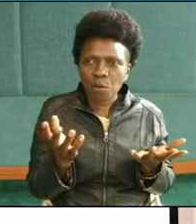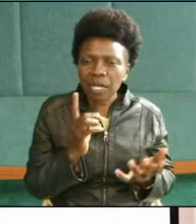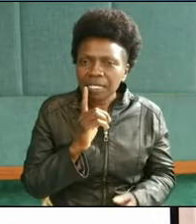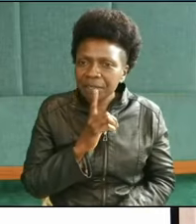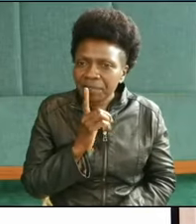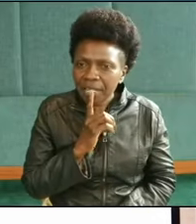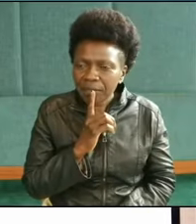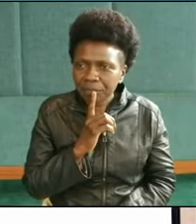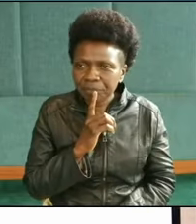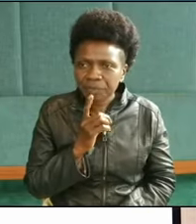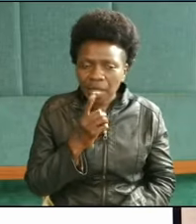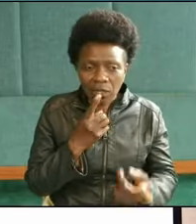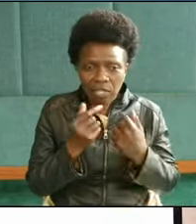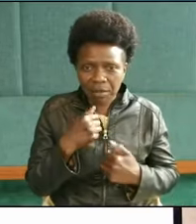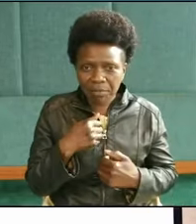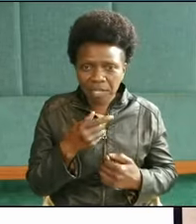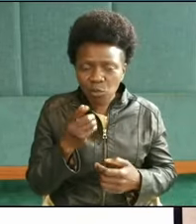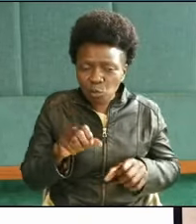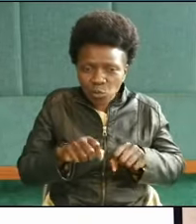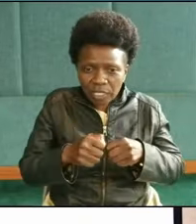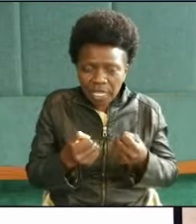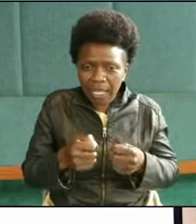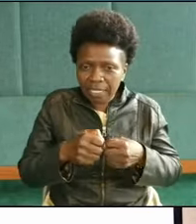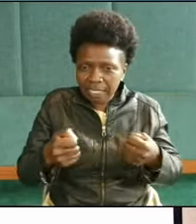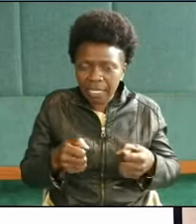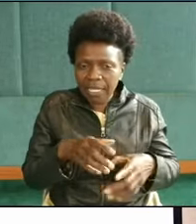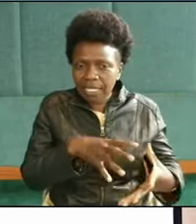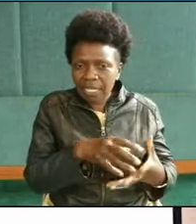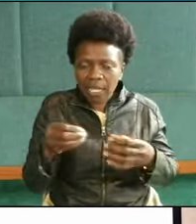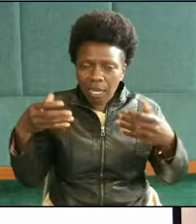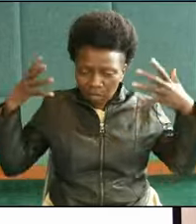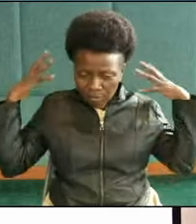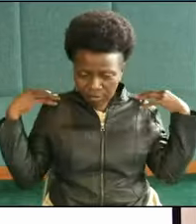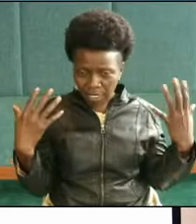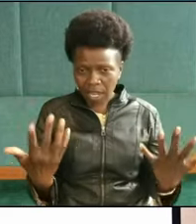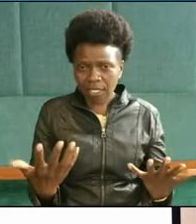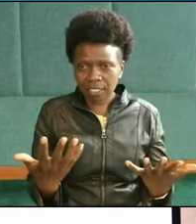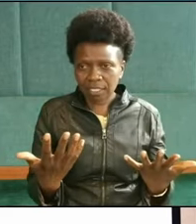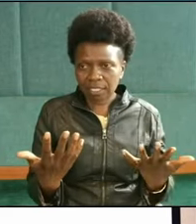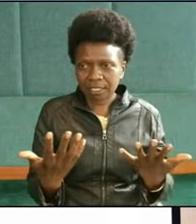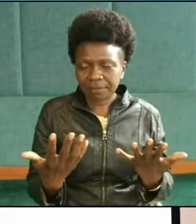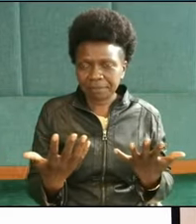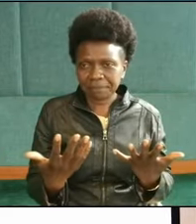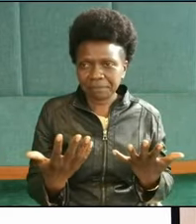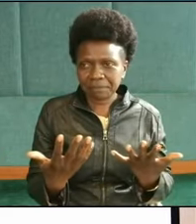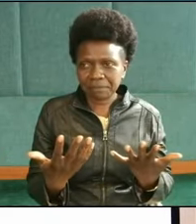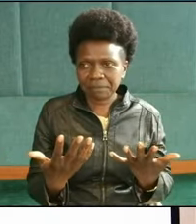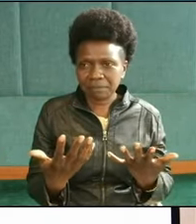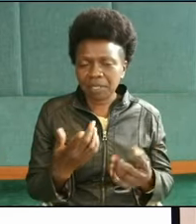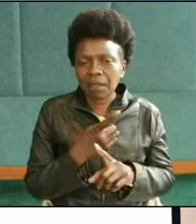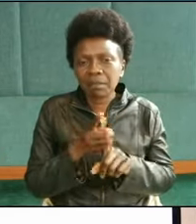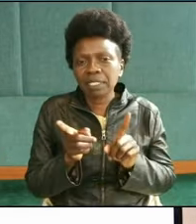stout, and you tell me if you can dare take a lion by your bare hands. But